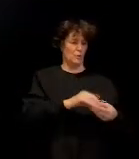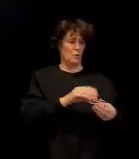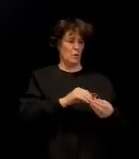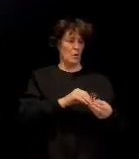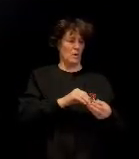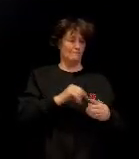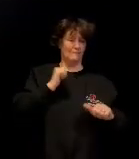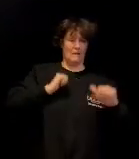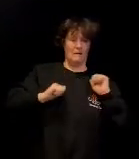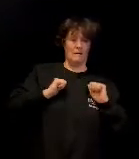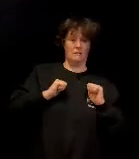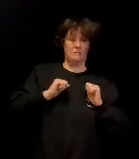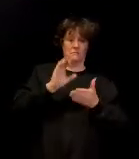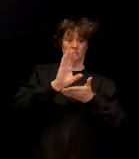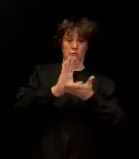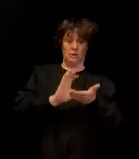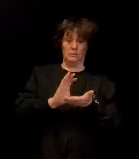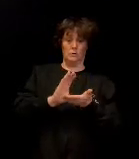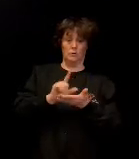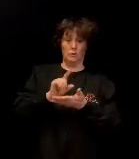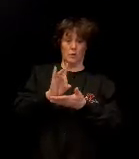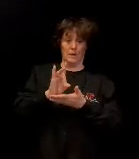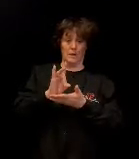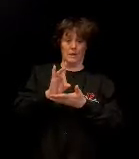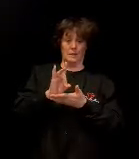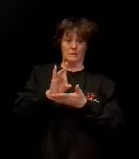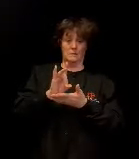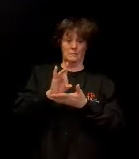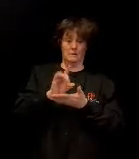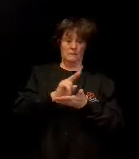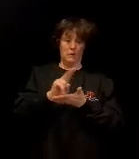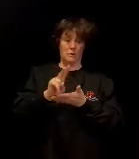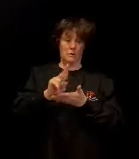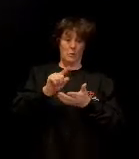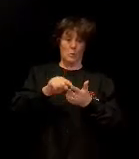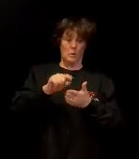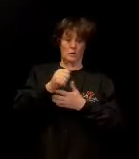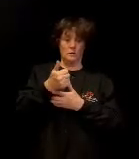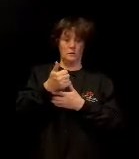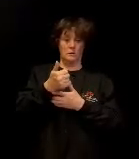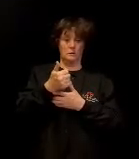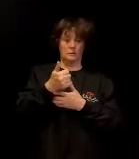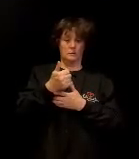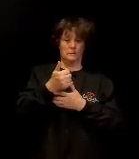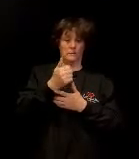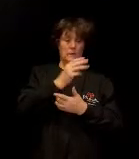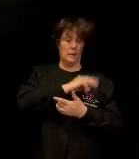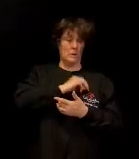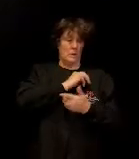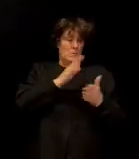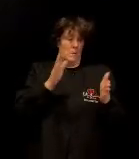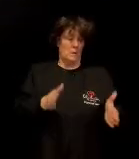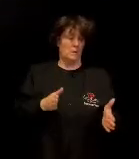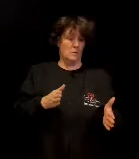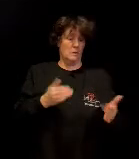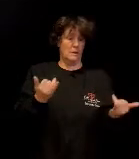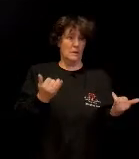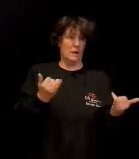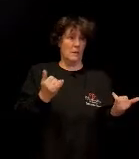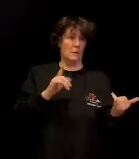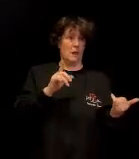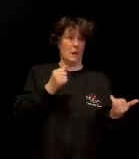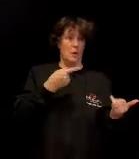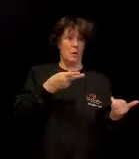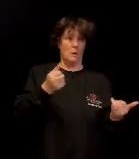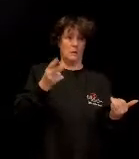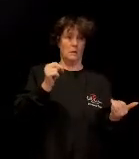chapter 28. We're going to look at verses 1 through 10. But this missionary named Logan Wolfram, I don't know if you